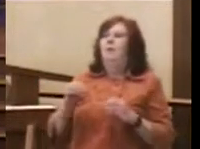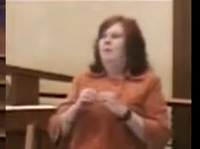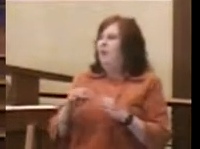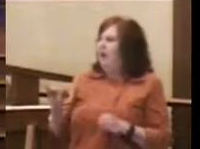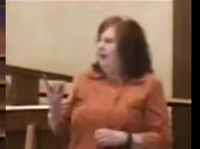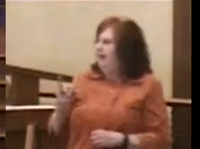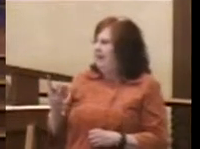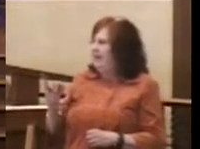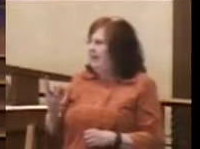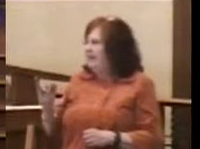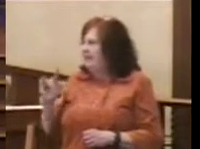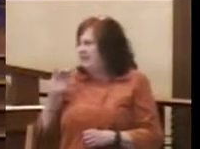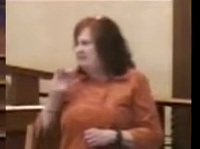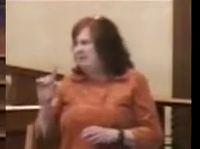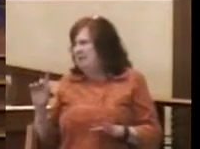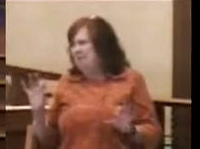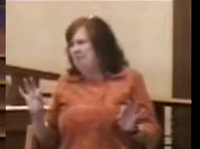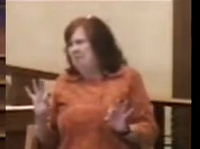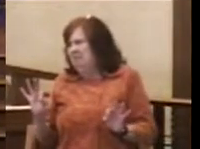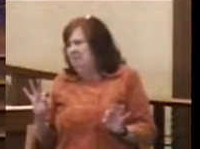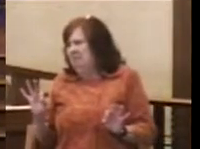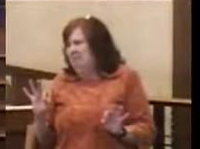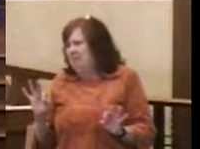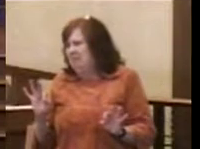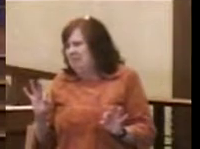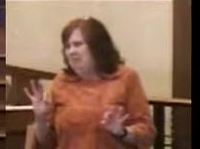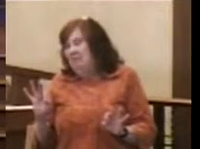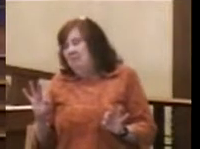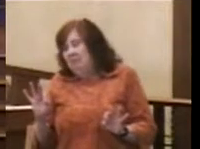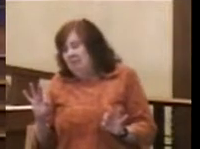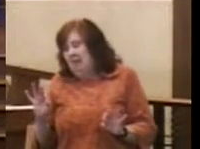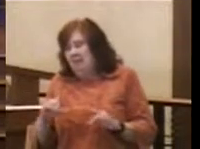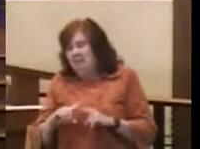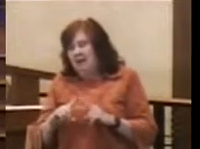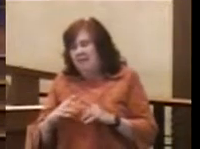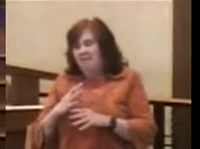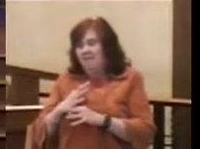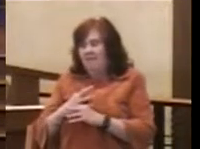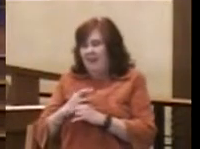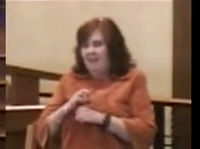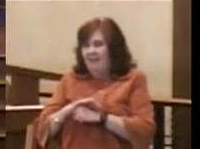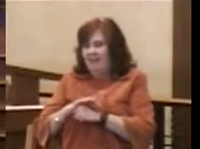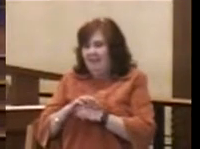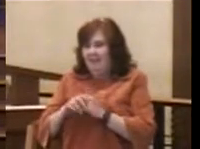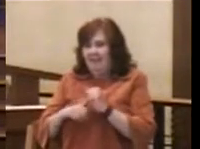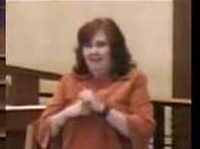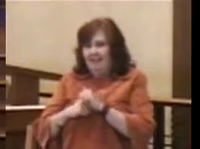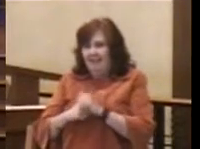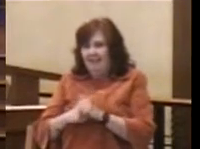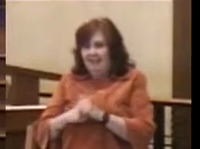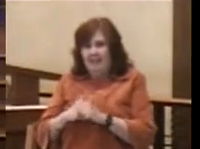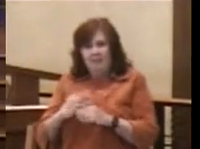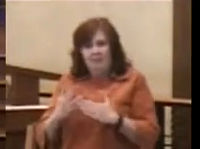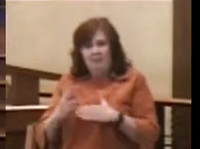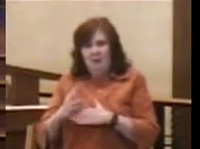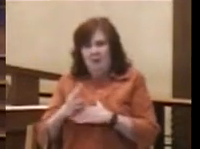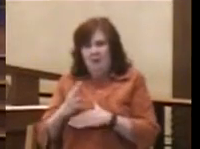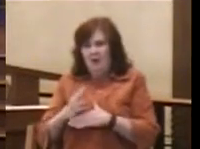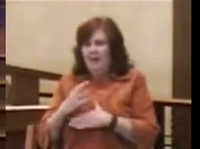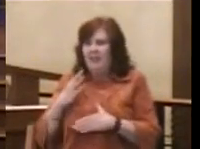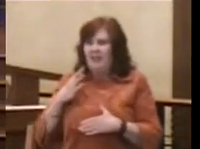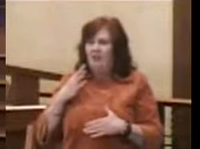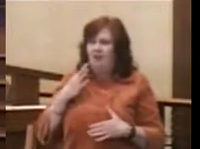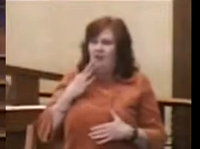be modest, but no less faithful, that may be wearing a cross on a